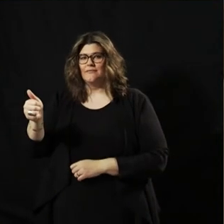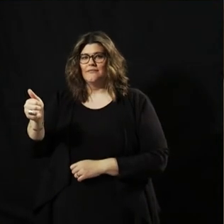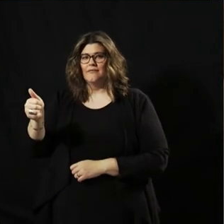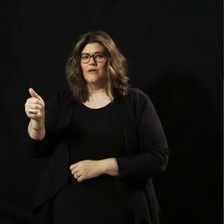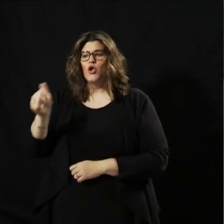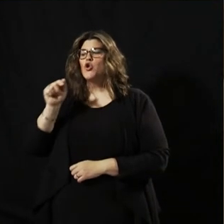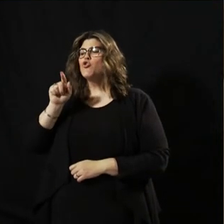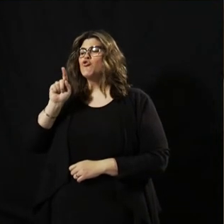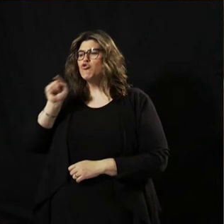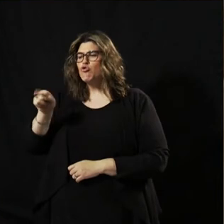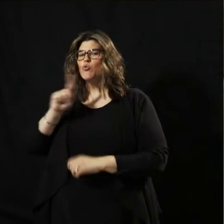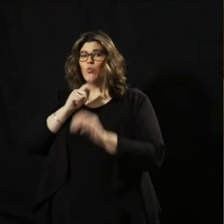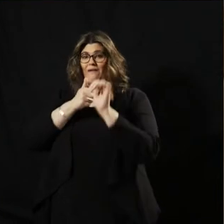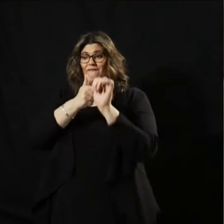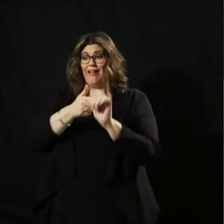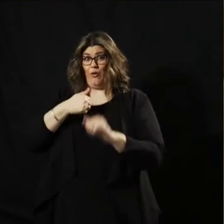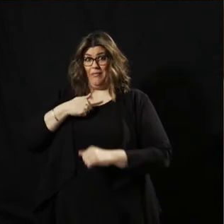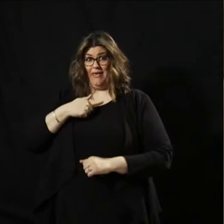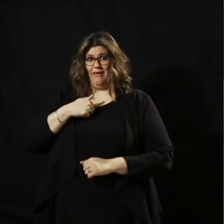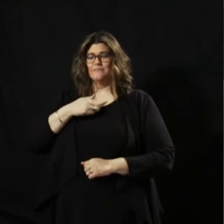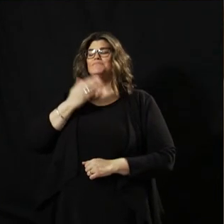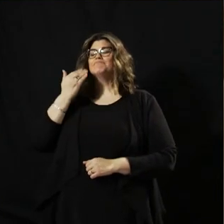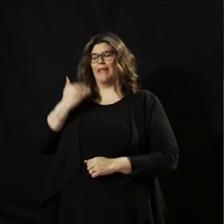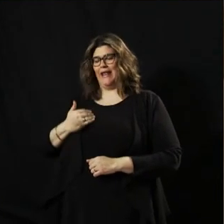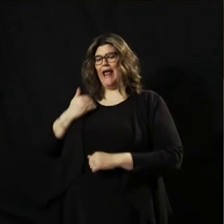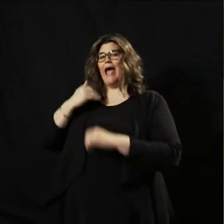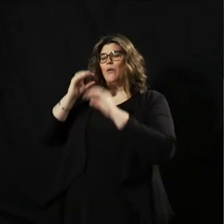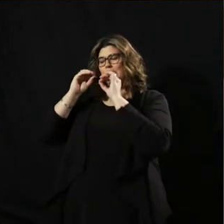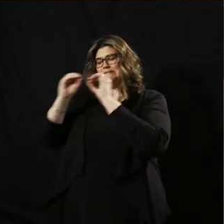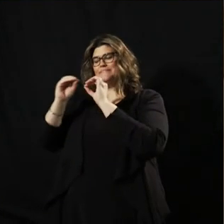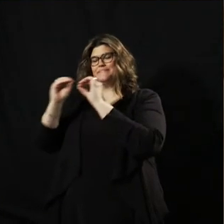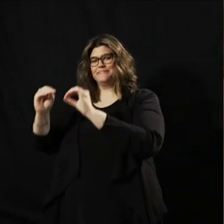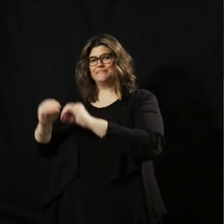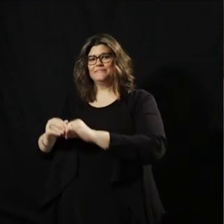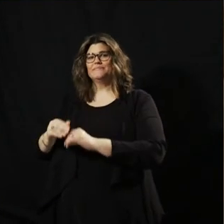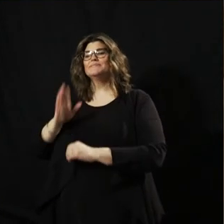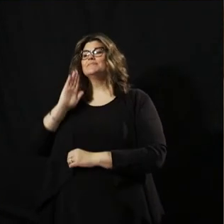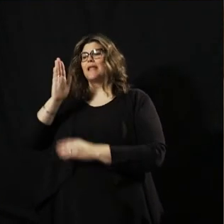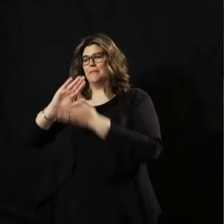my people, and I will be your God.